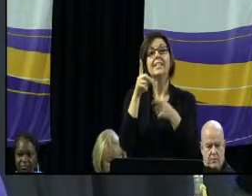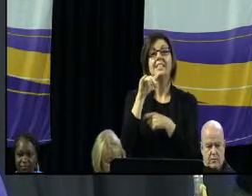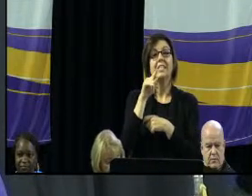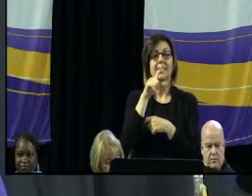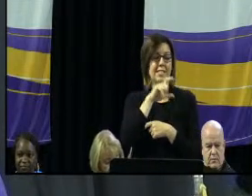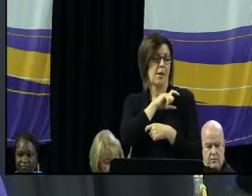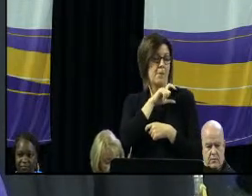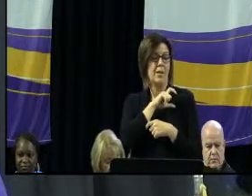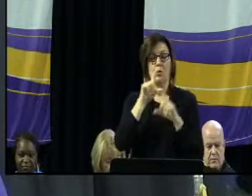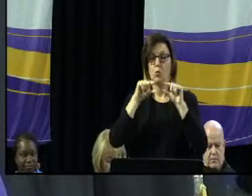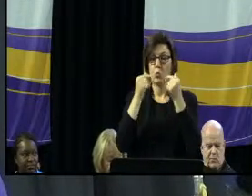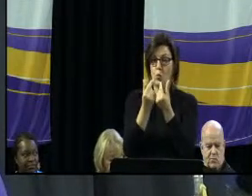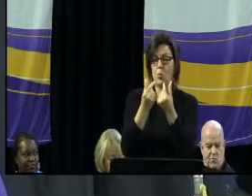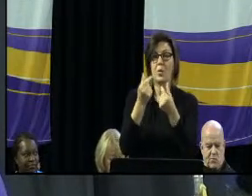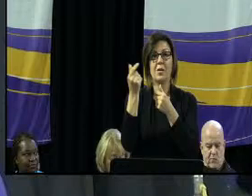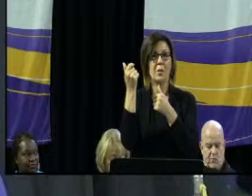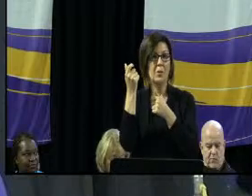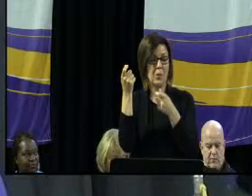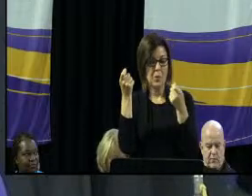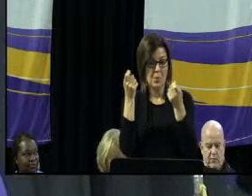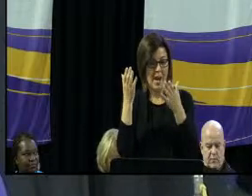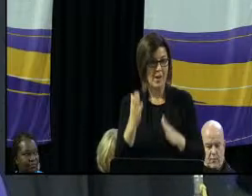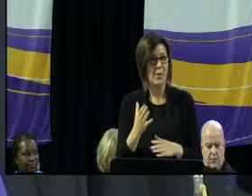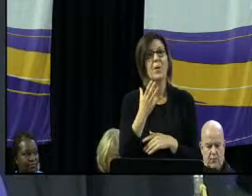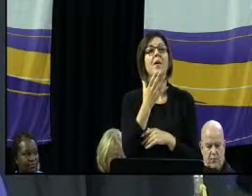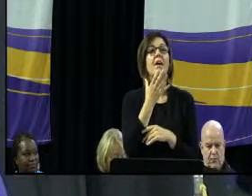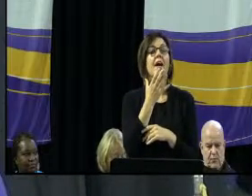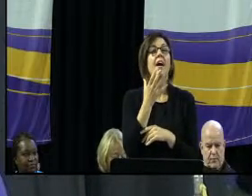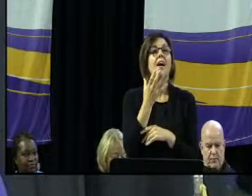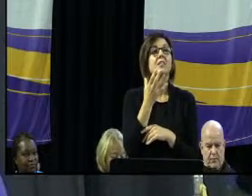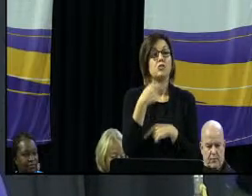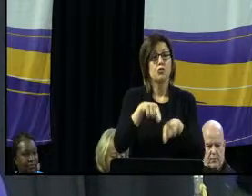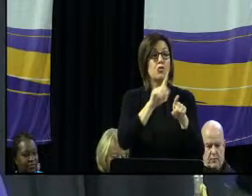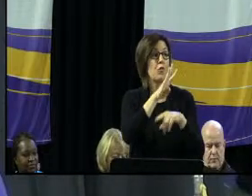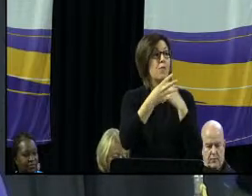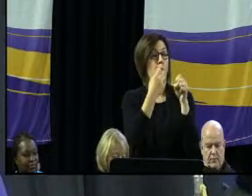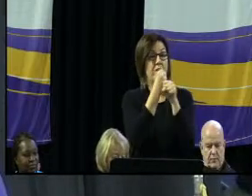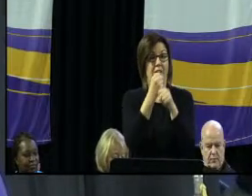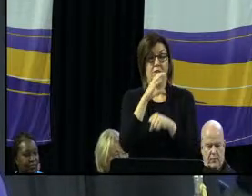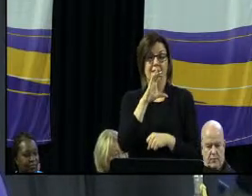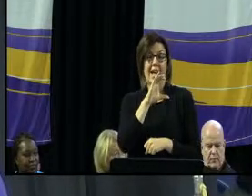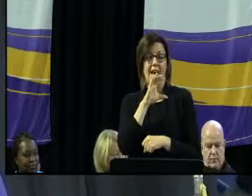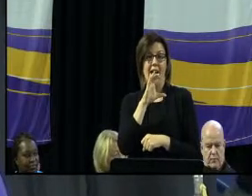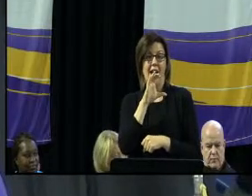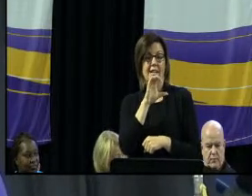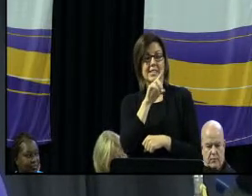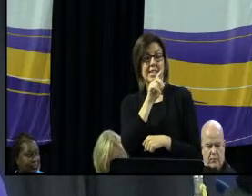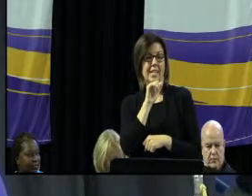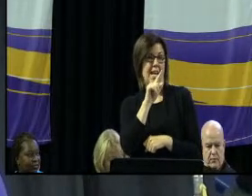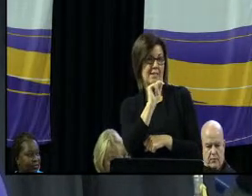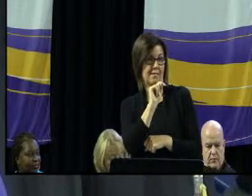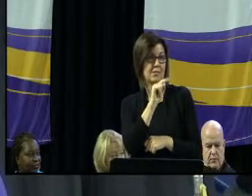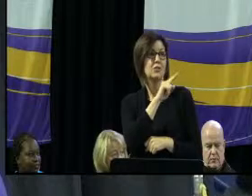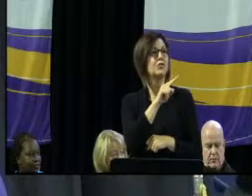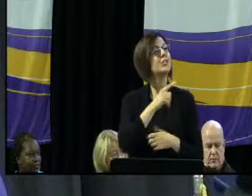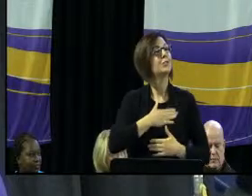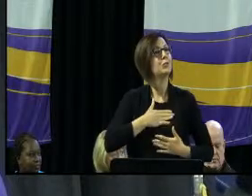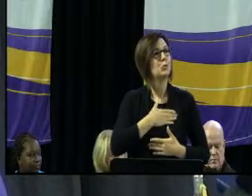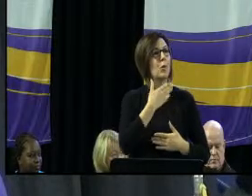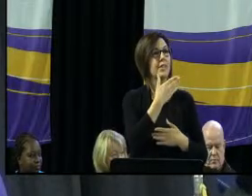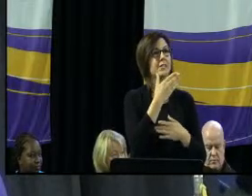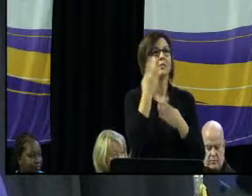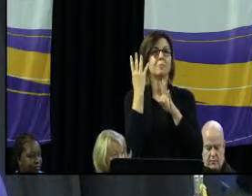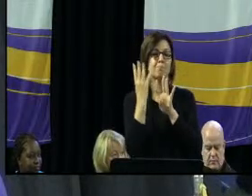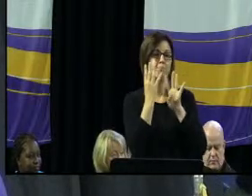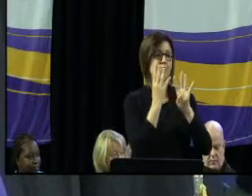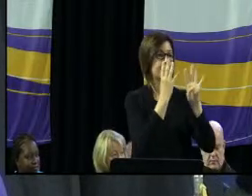commander, and joint group commander during her 4 years as a cadet. She especially enjoyed presenting the colors at numerous